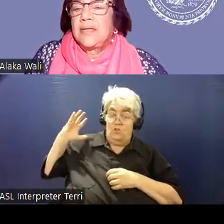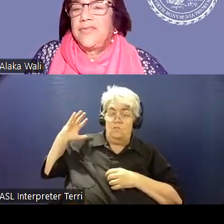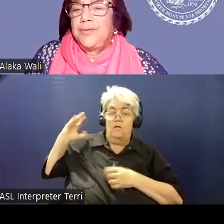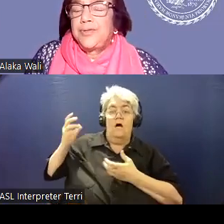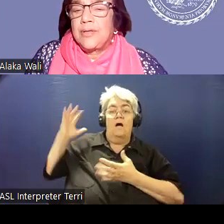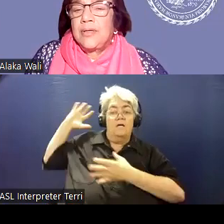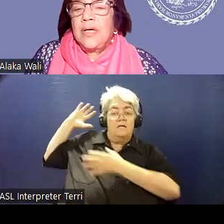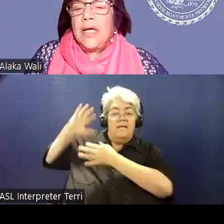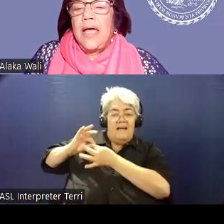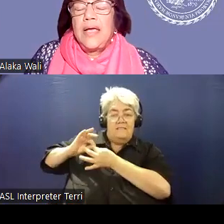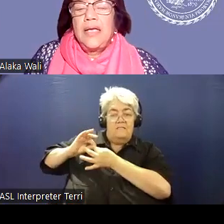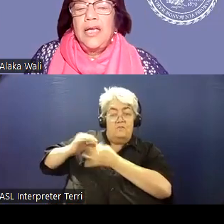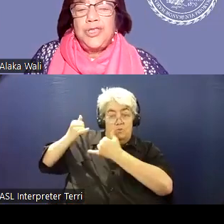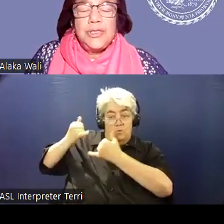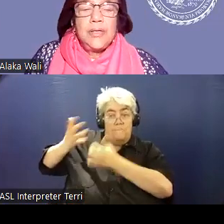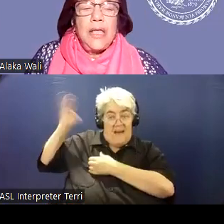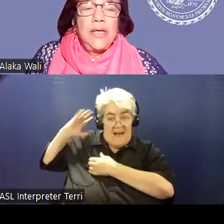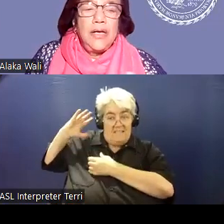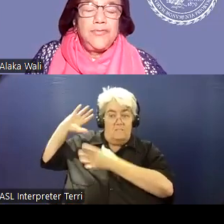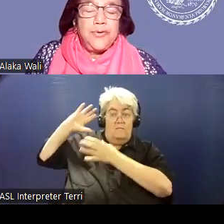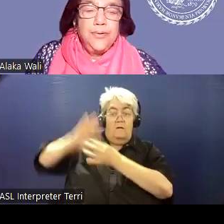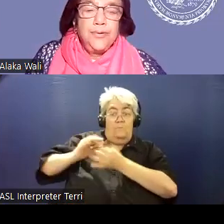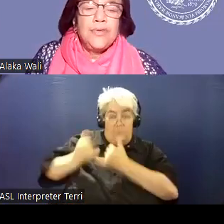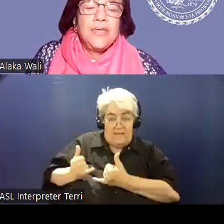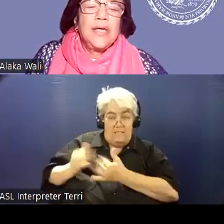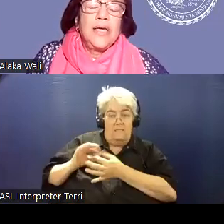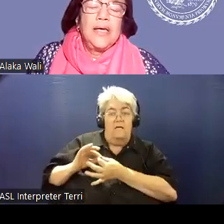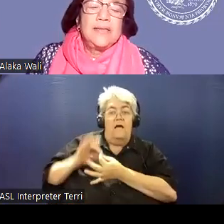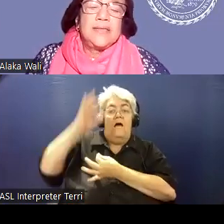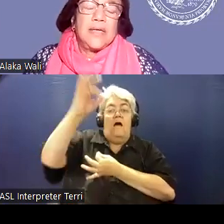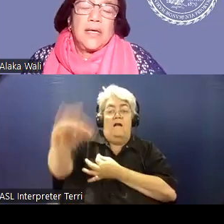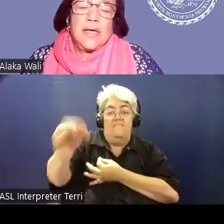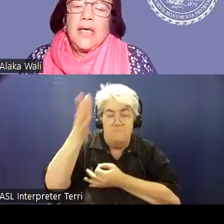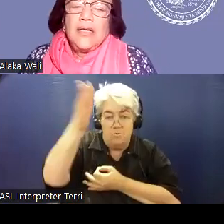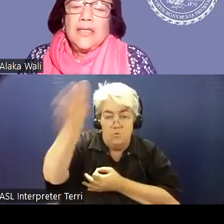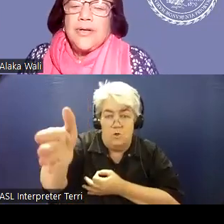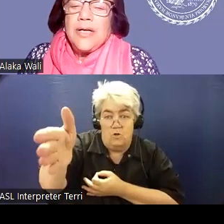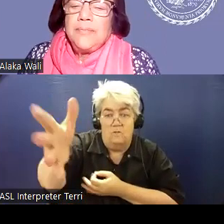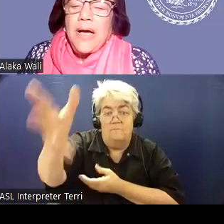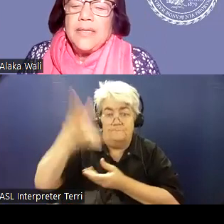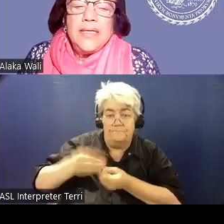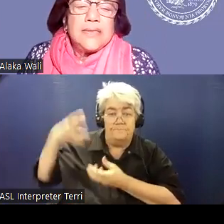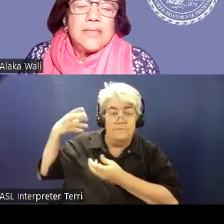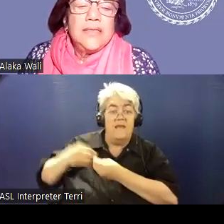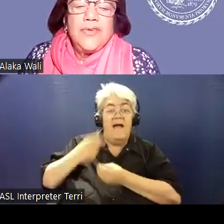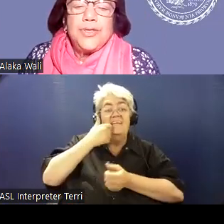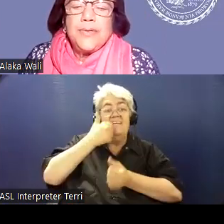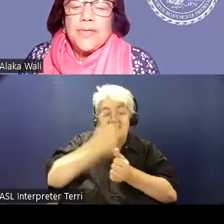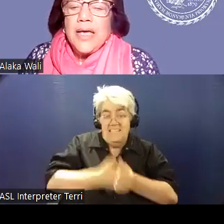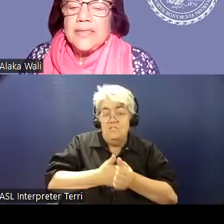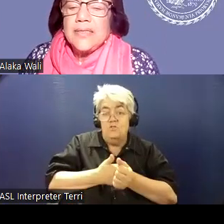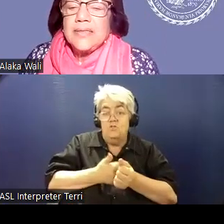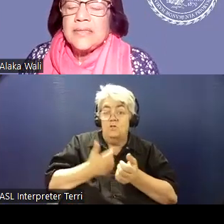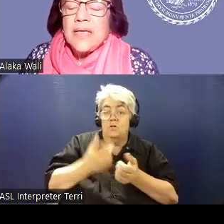present, and future. And each native truth is illustrated by these